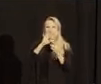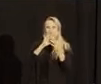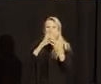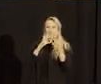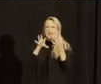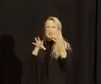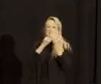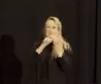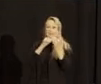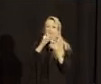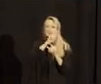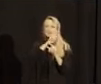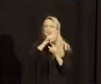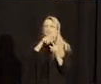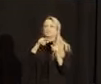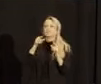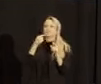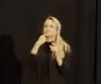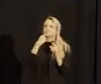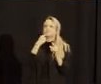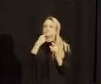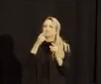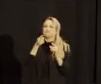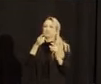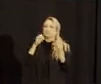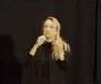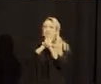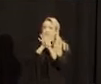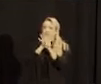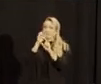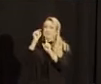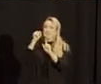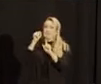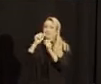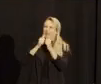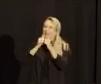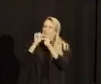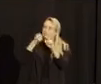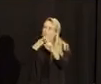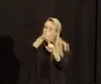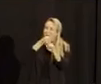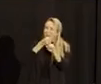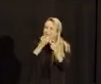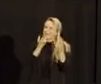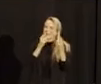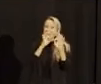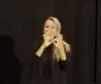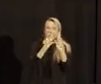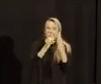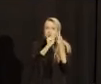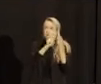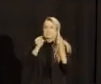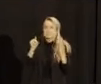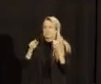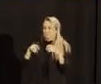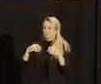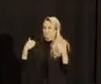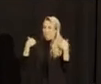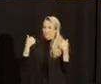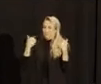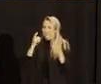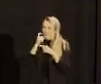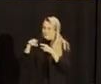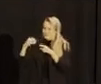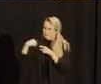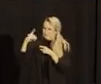the pandemic, in your opinion, impacted the leadership of families and youth with disabilities? And also